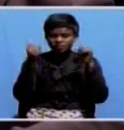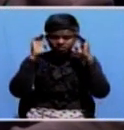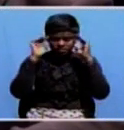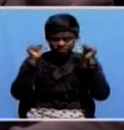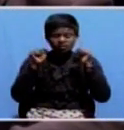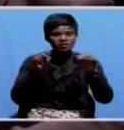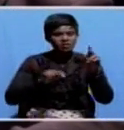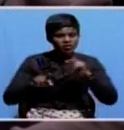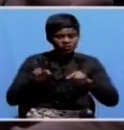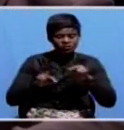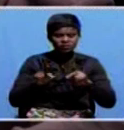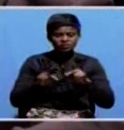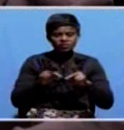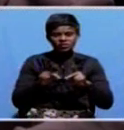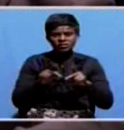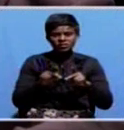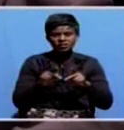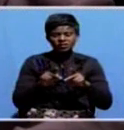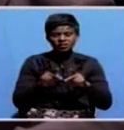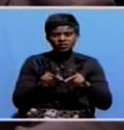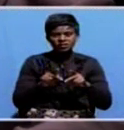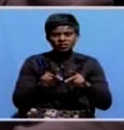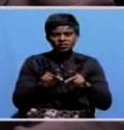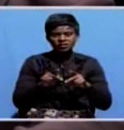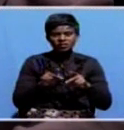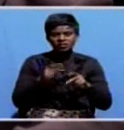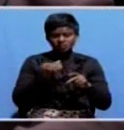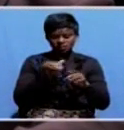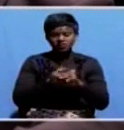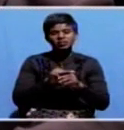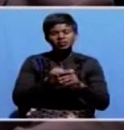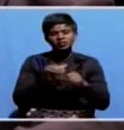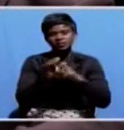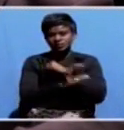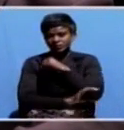applauded in New York that he is setting a very good example.